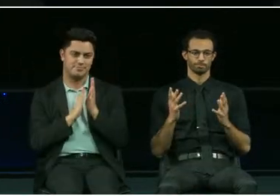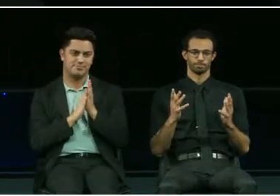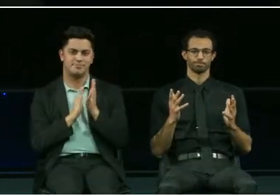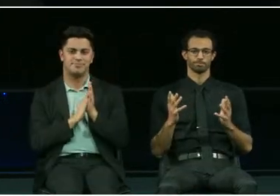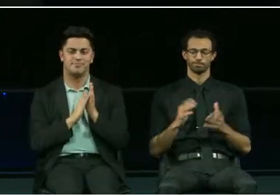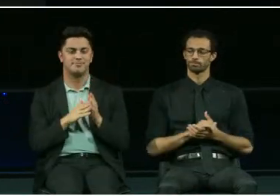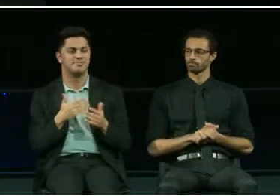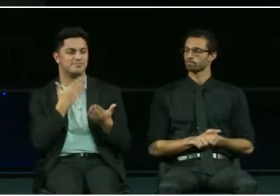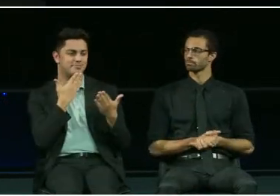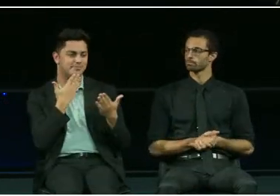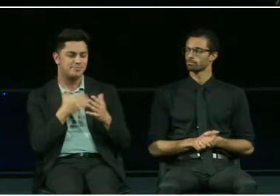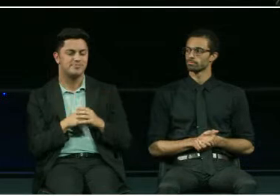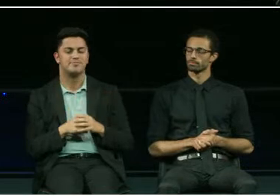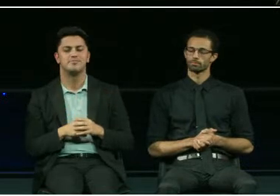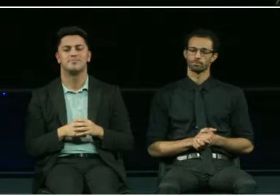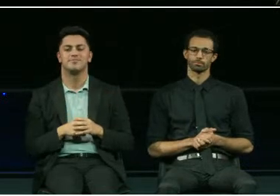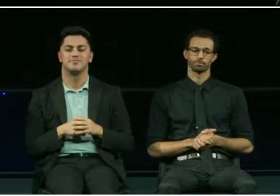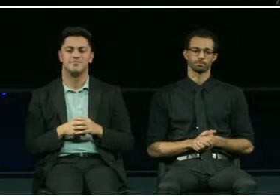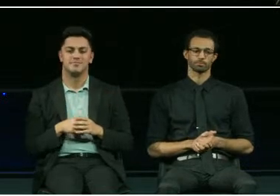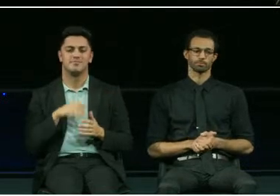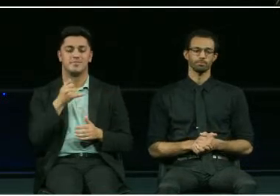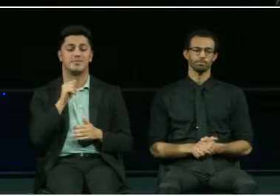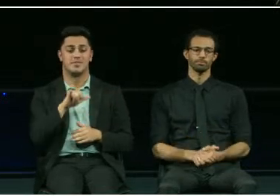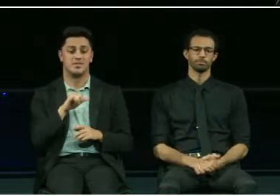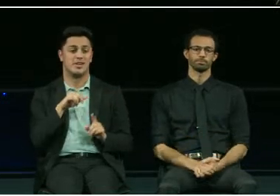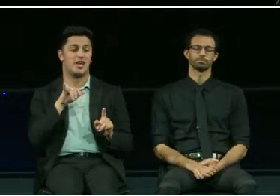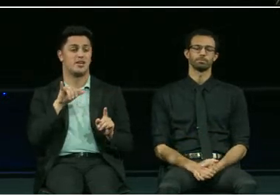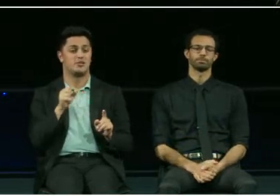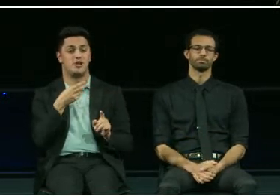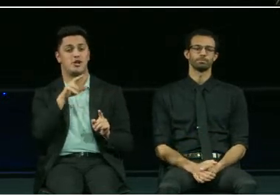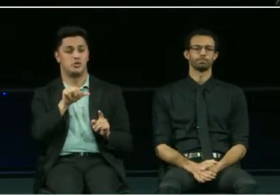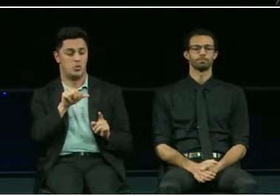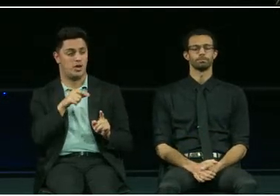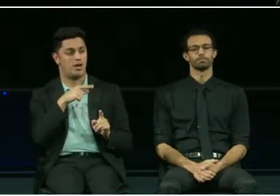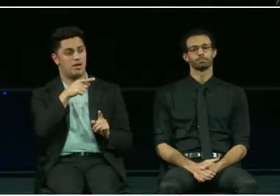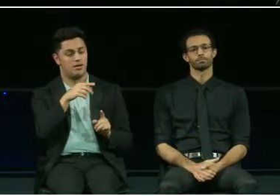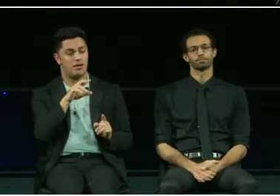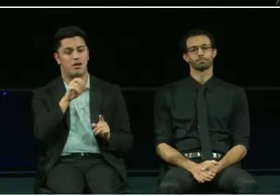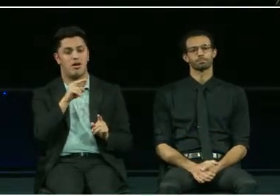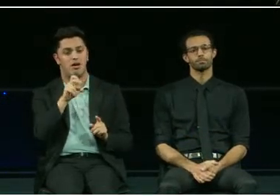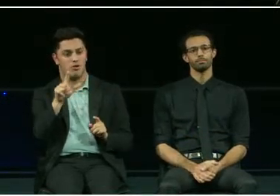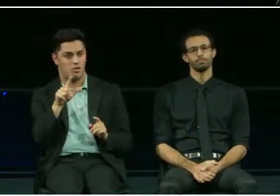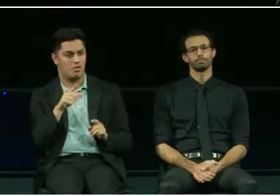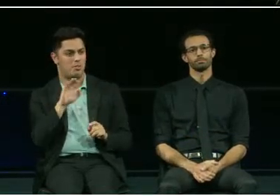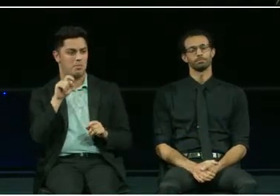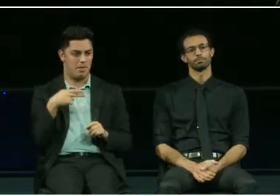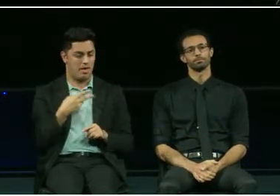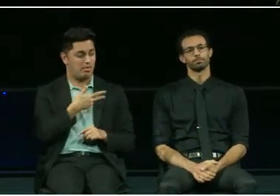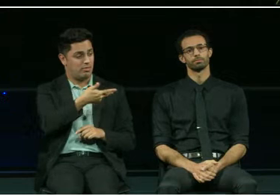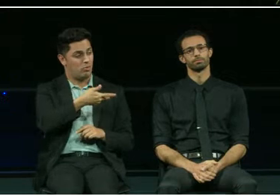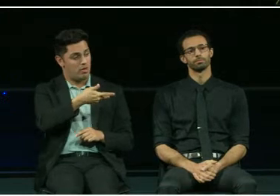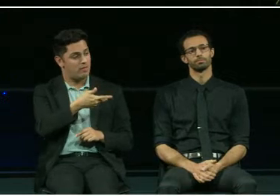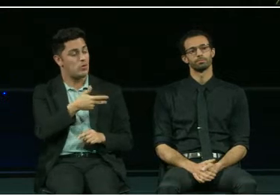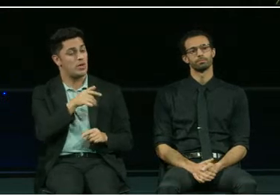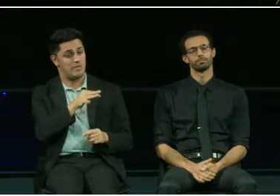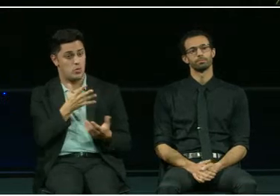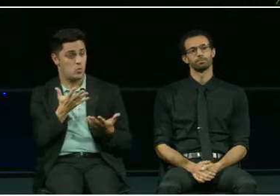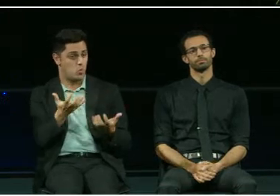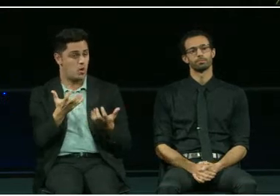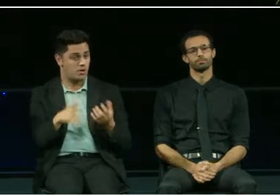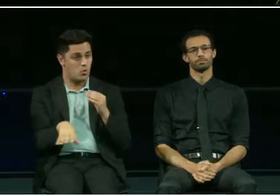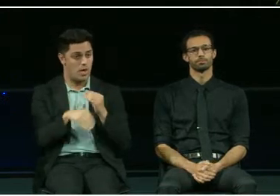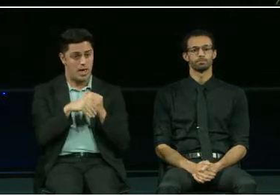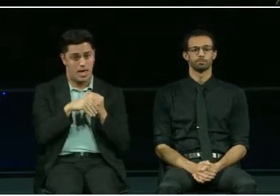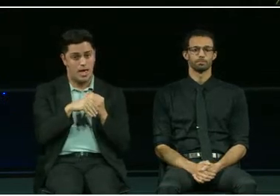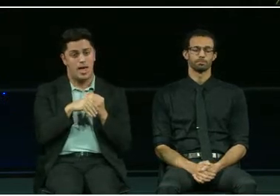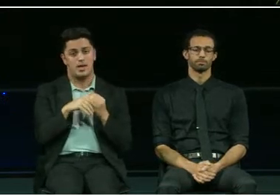Thank you. And Jay, Joshua, Conall, and Beth, if you would like to add